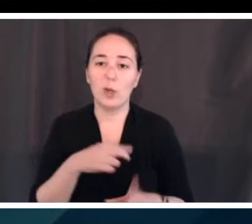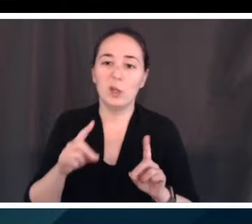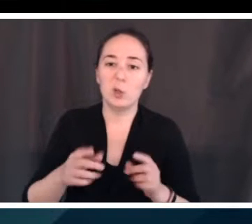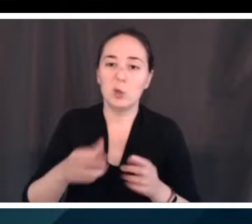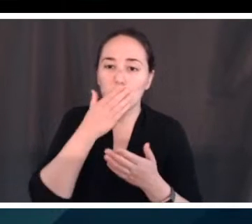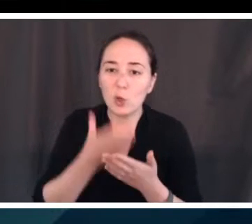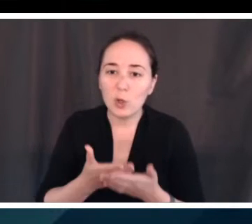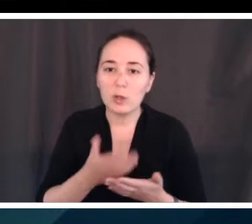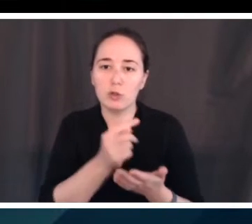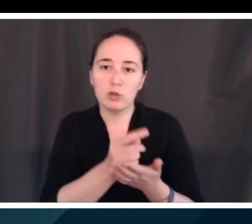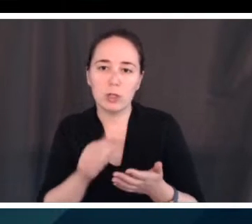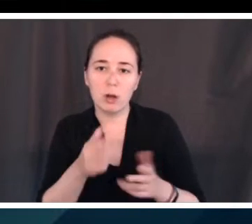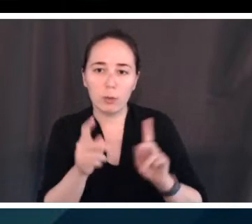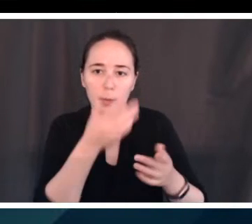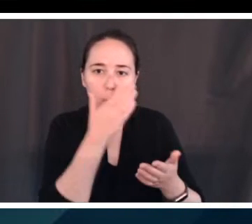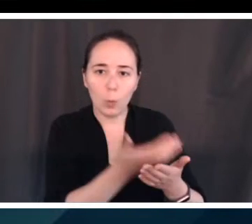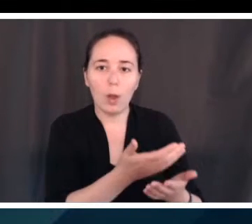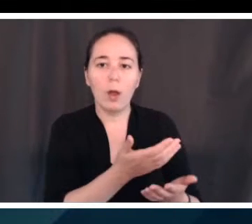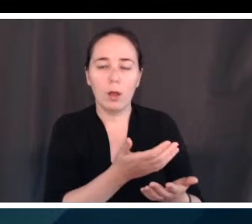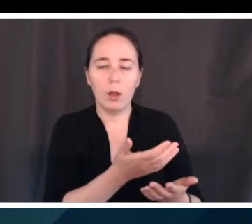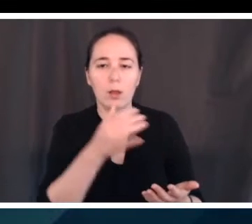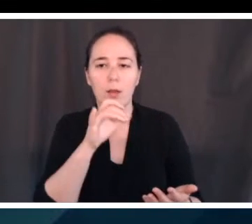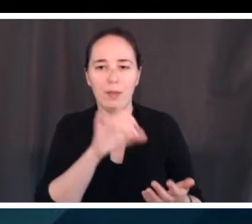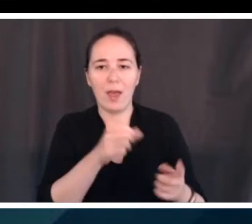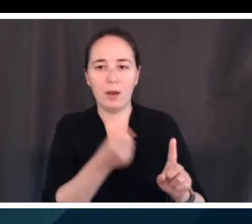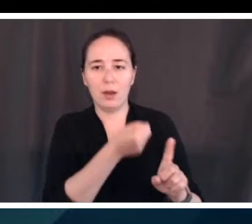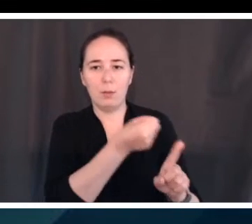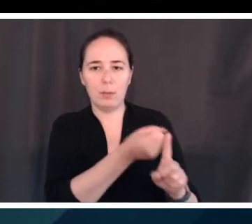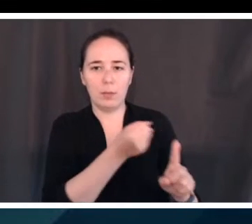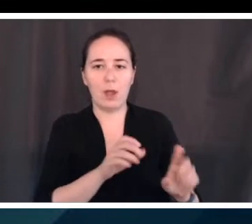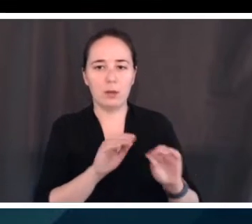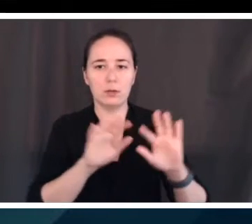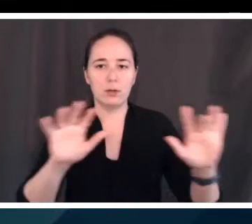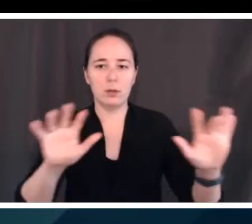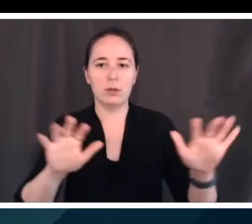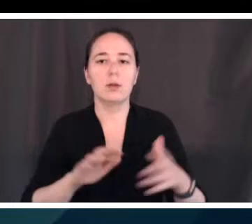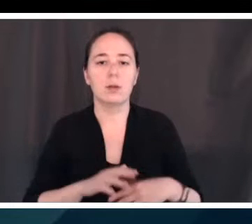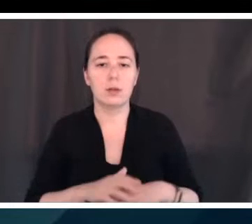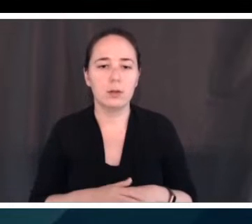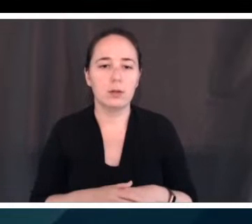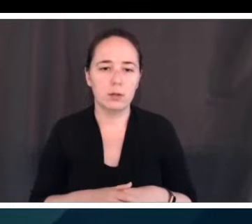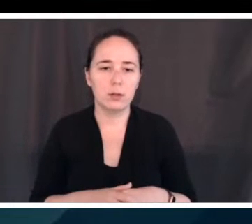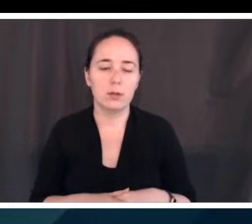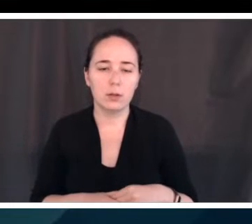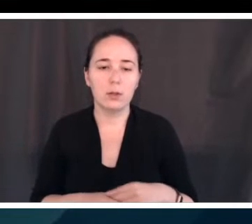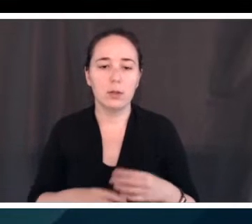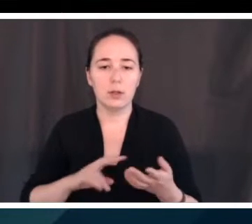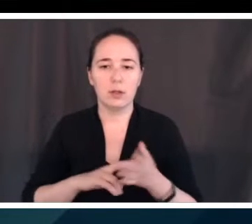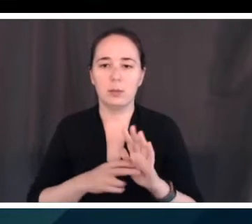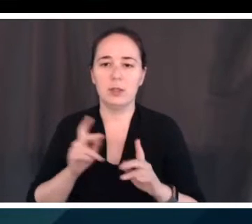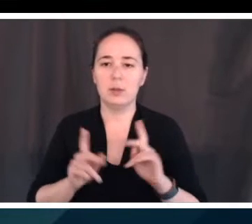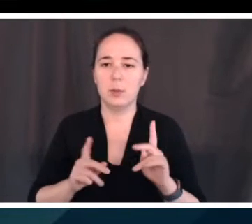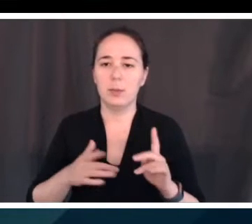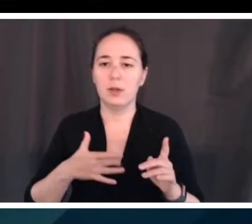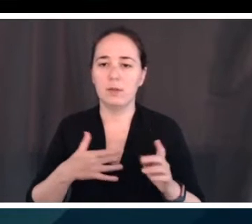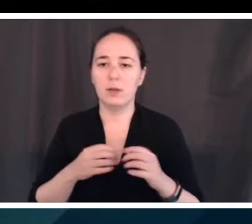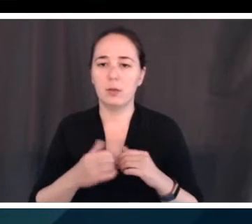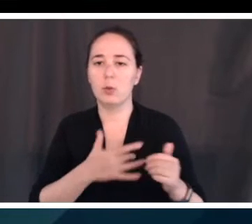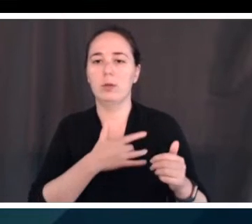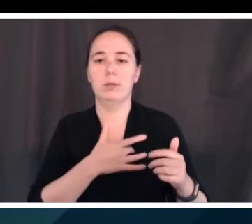of others can make it easier for the next person to feel more